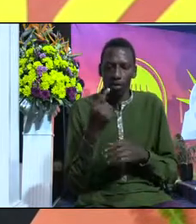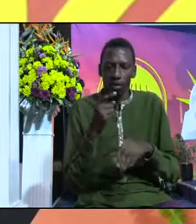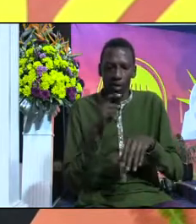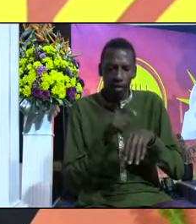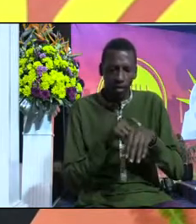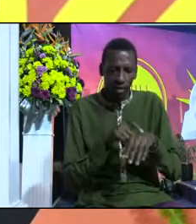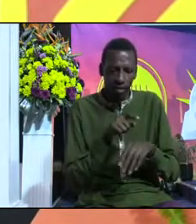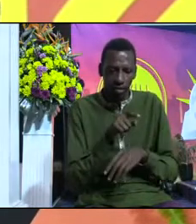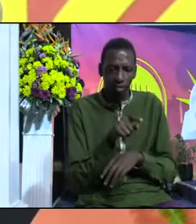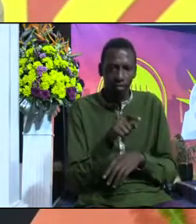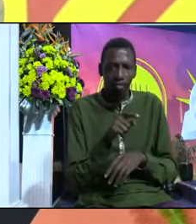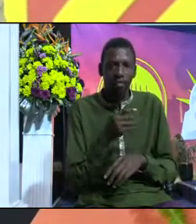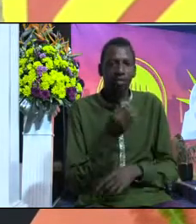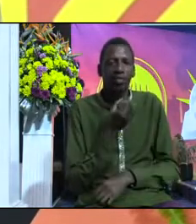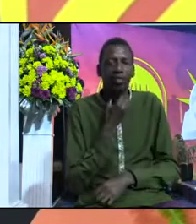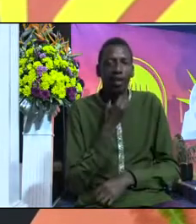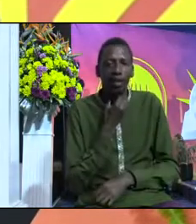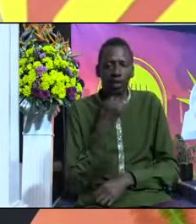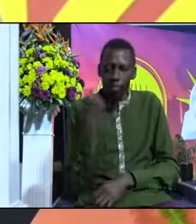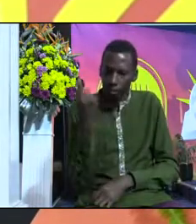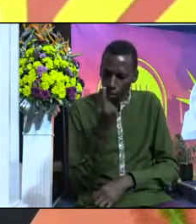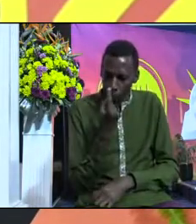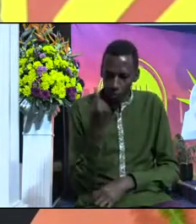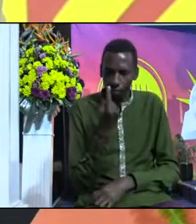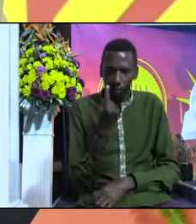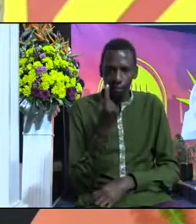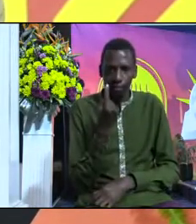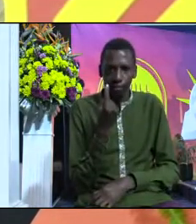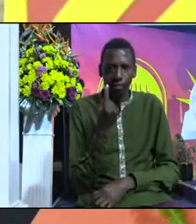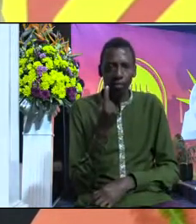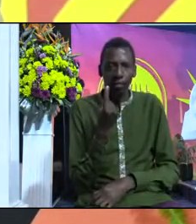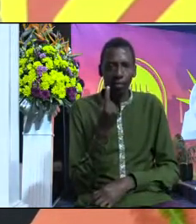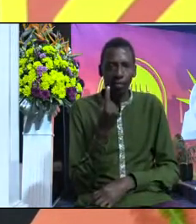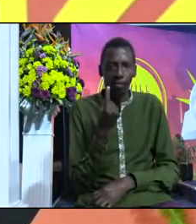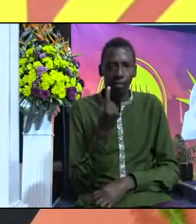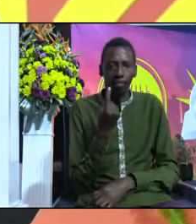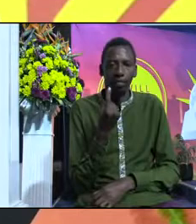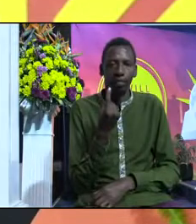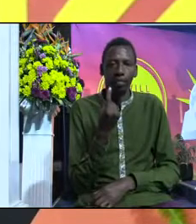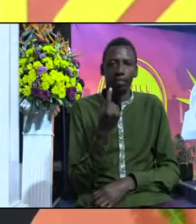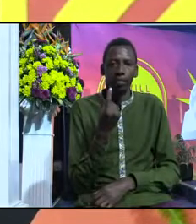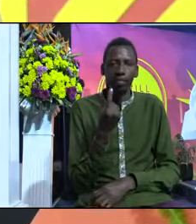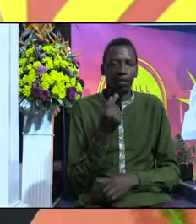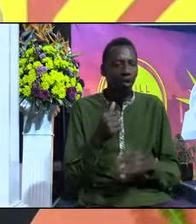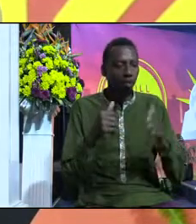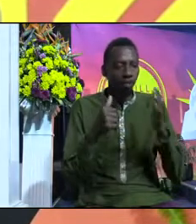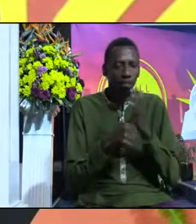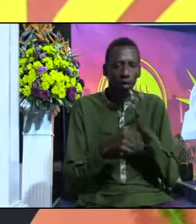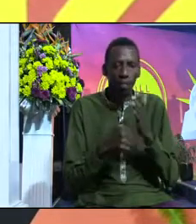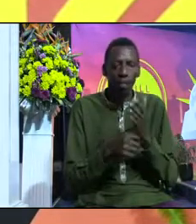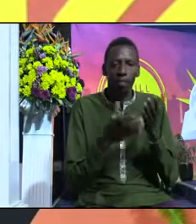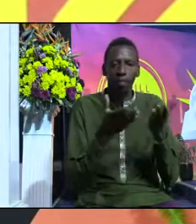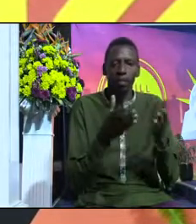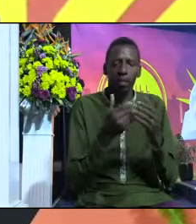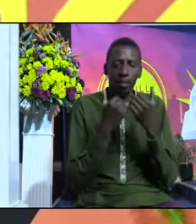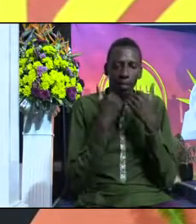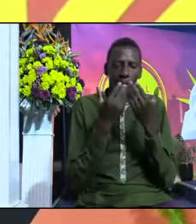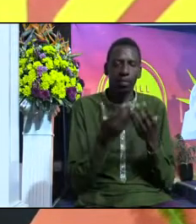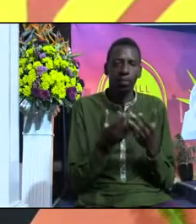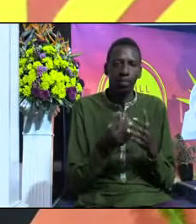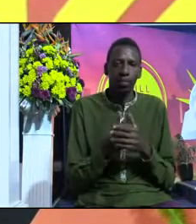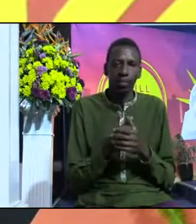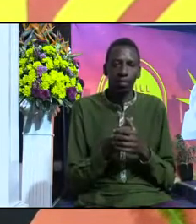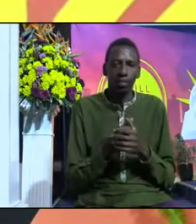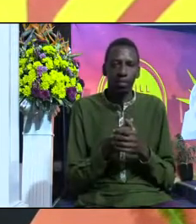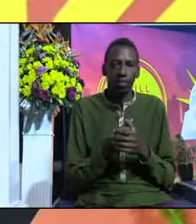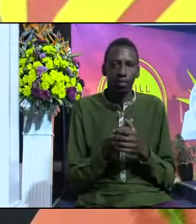As long as Brother Adam was by himself, there were no problems. He said only